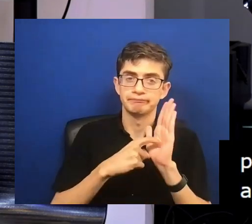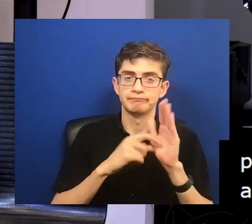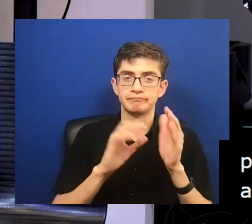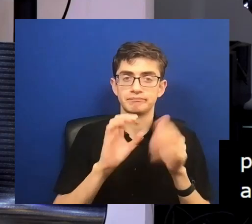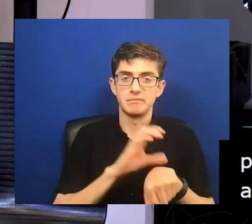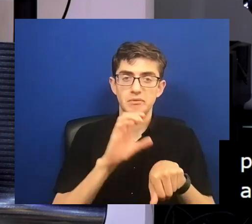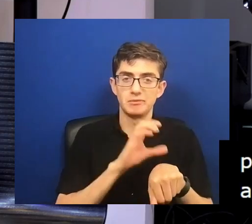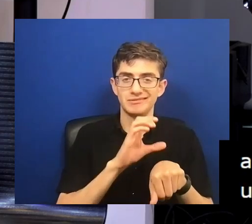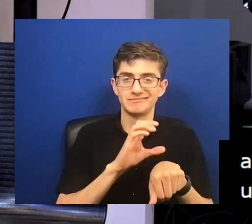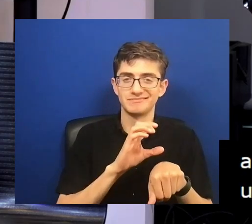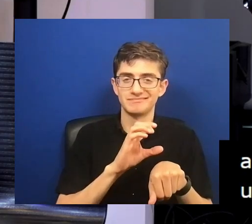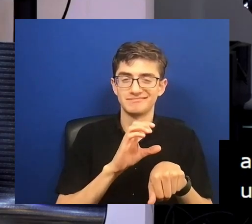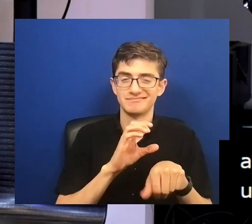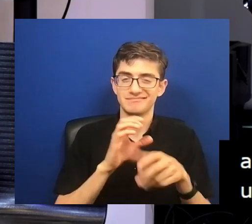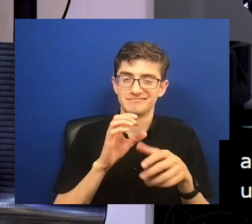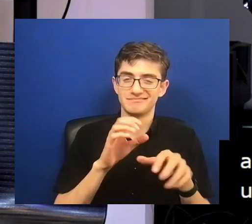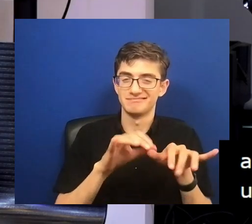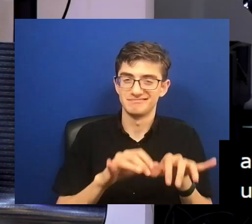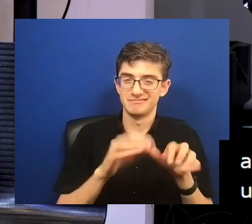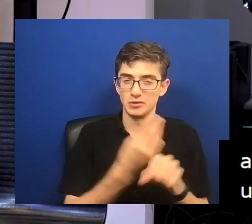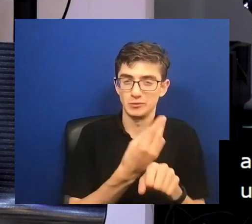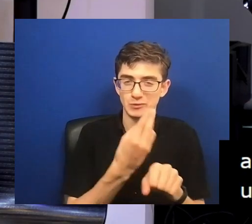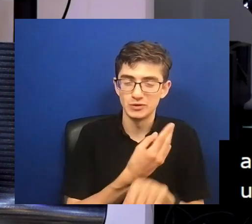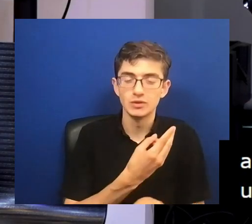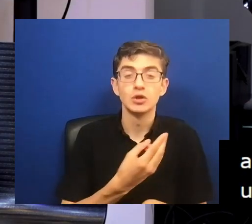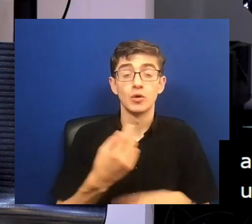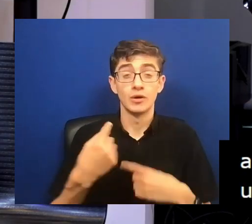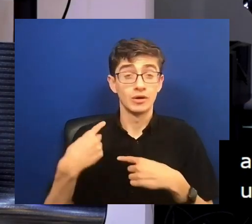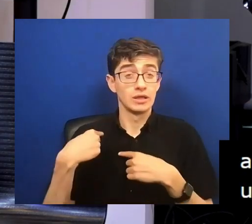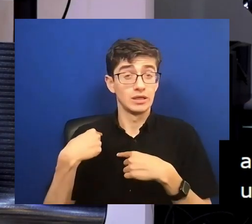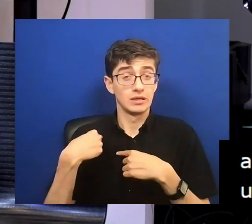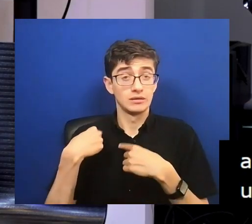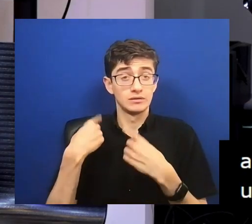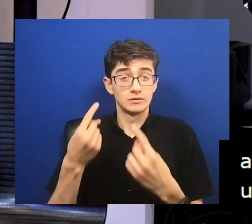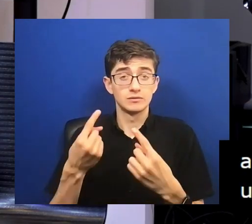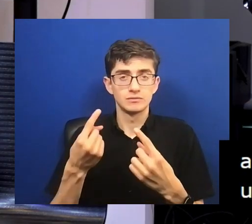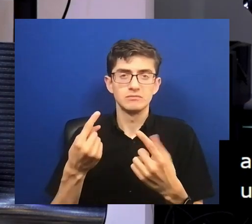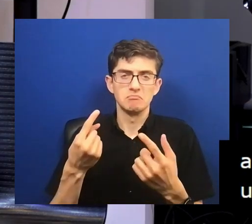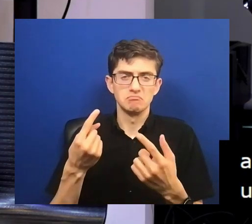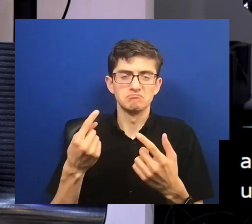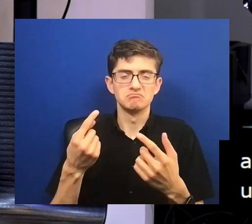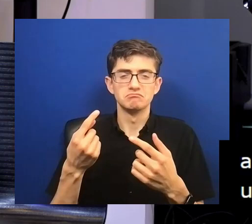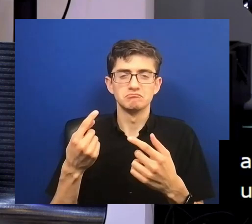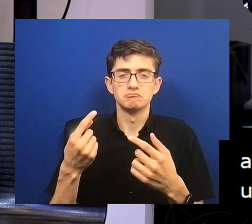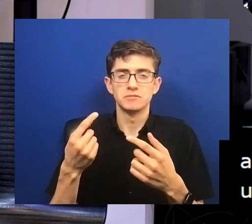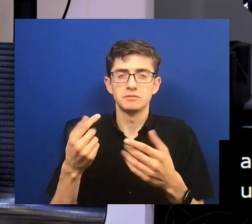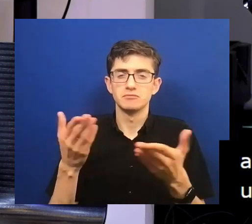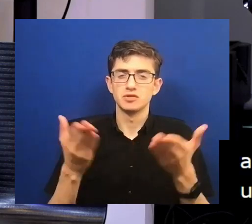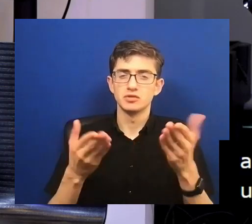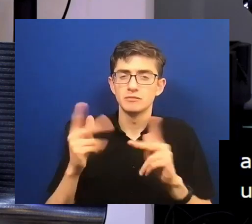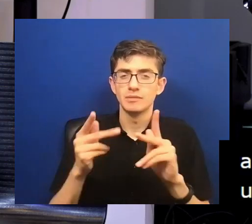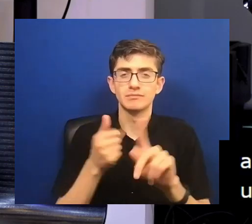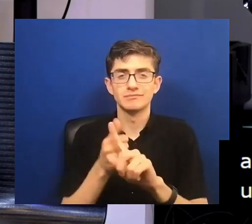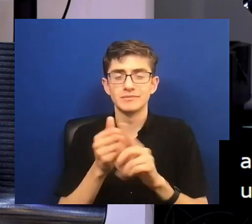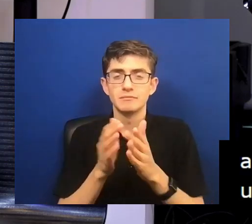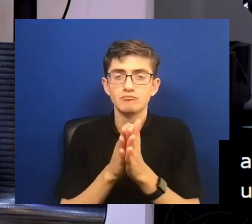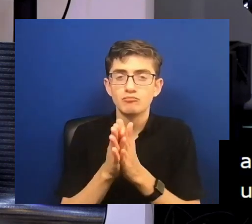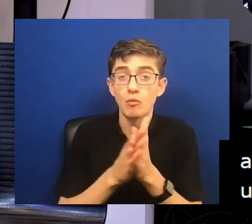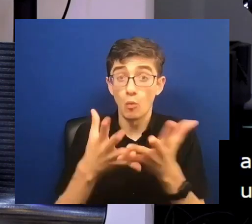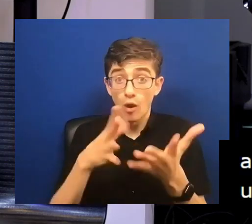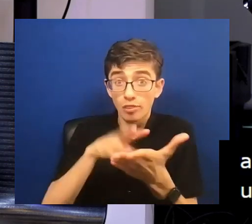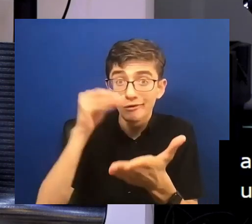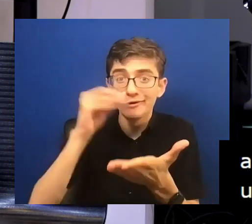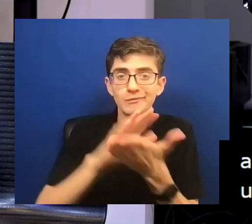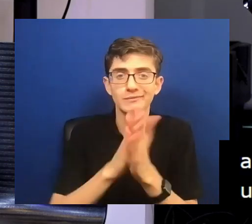we've served people who are motivated to learn and to gain more skills, digital